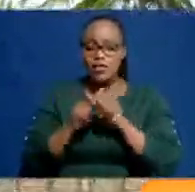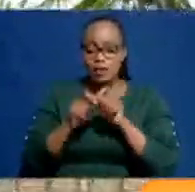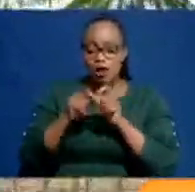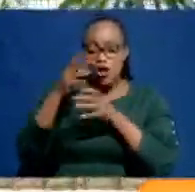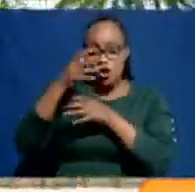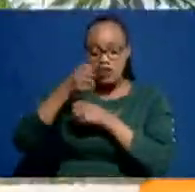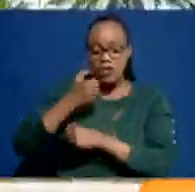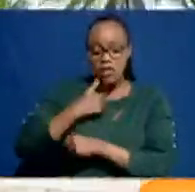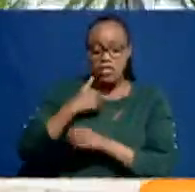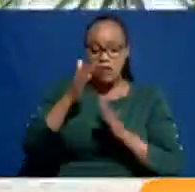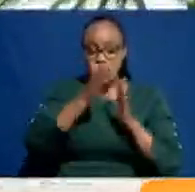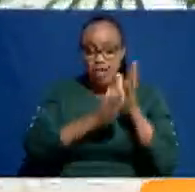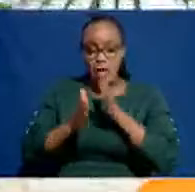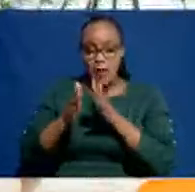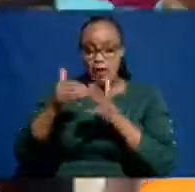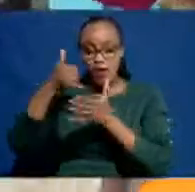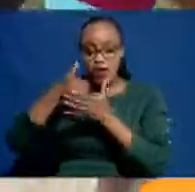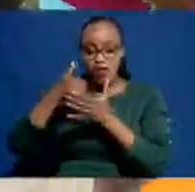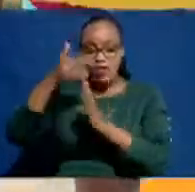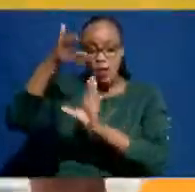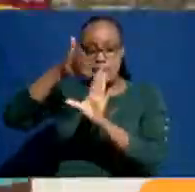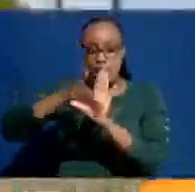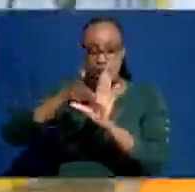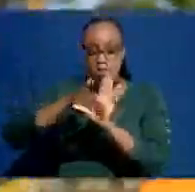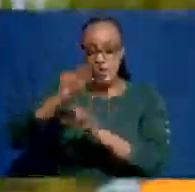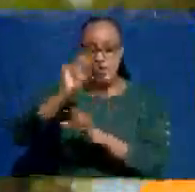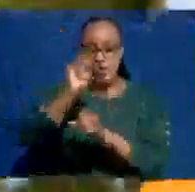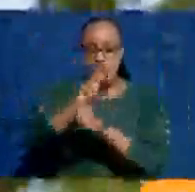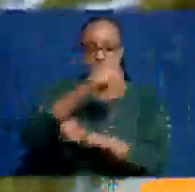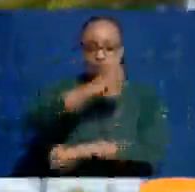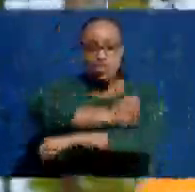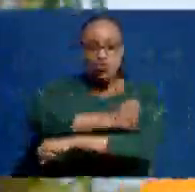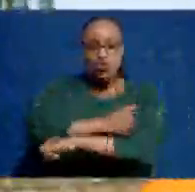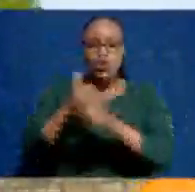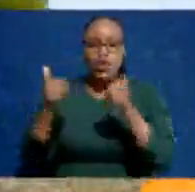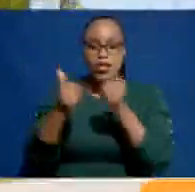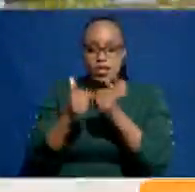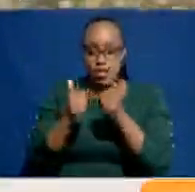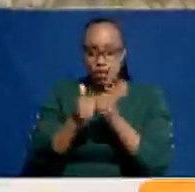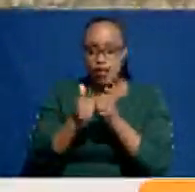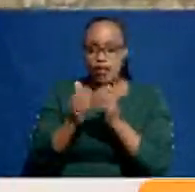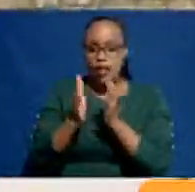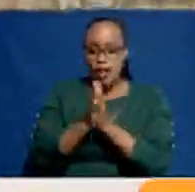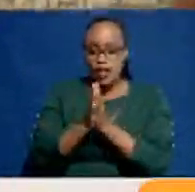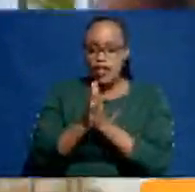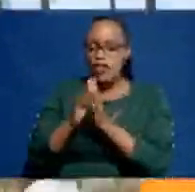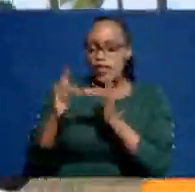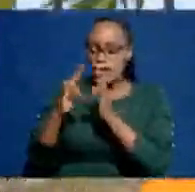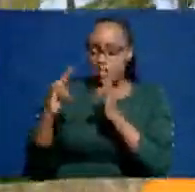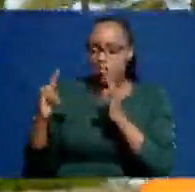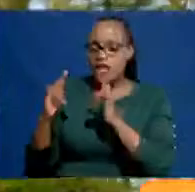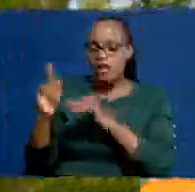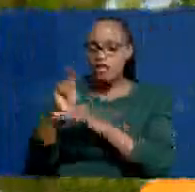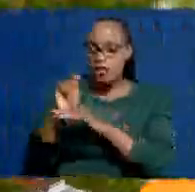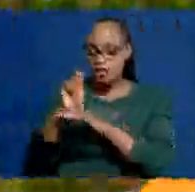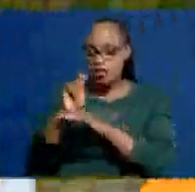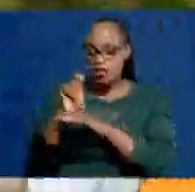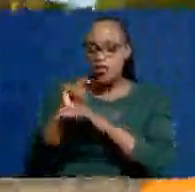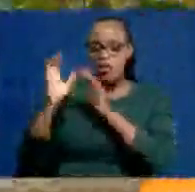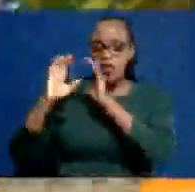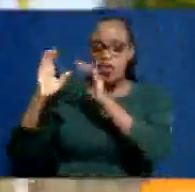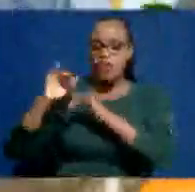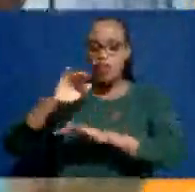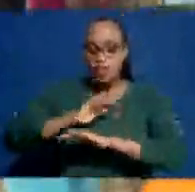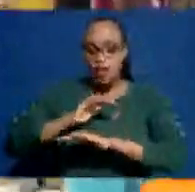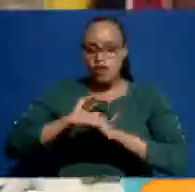that their preparation, which included participation in the secondary school games and a residential training camp in Kilifi, are enough for